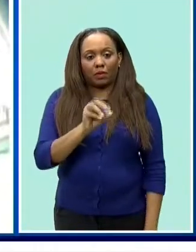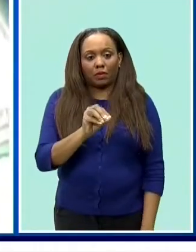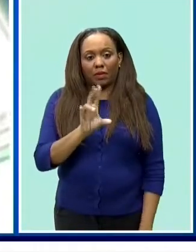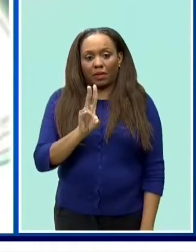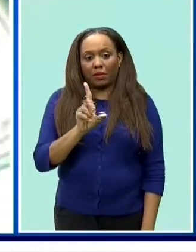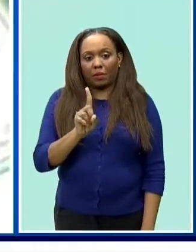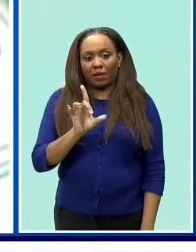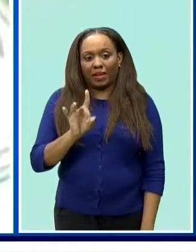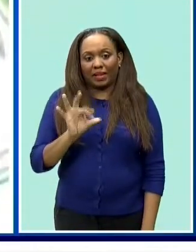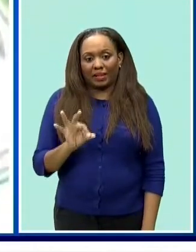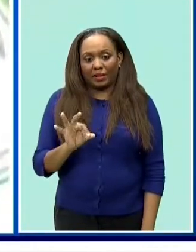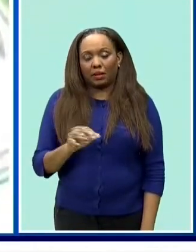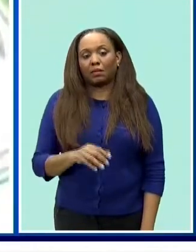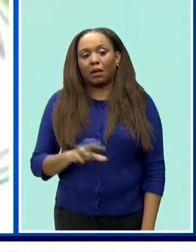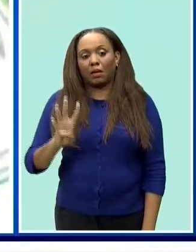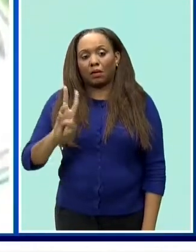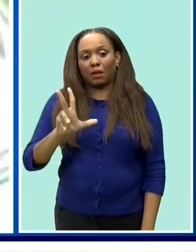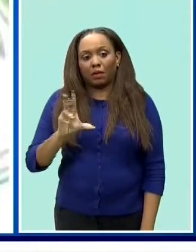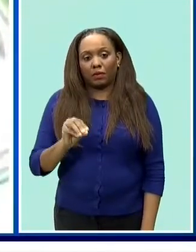430-7189 or